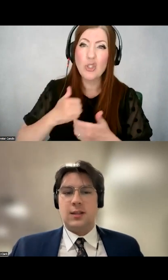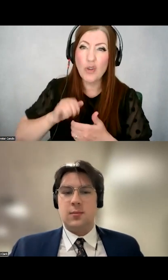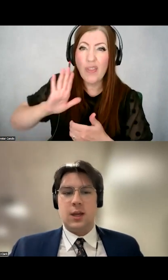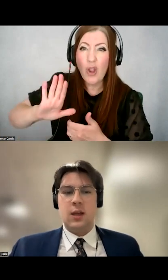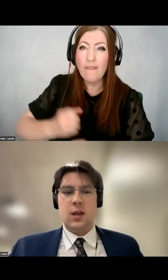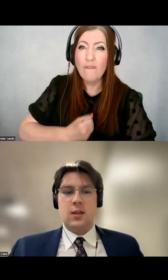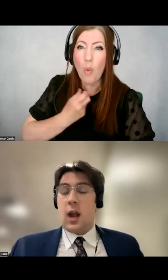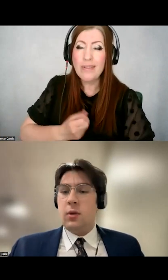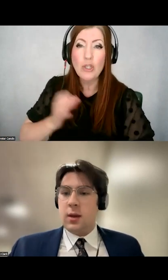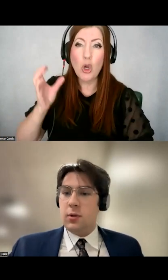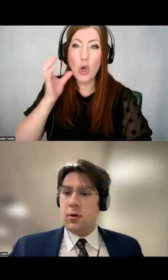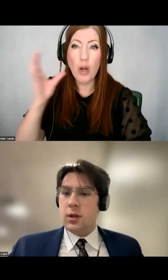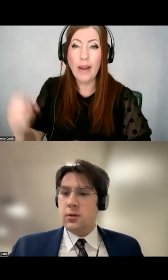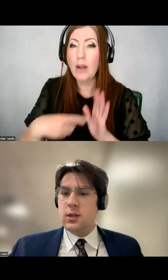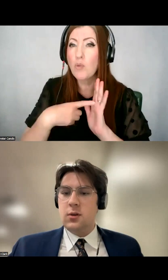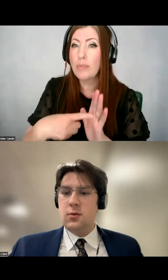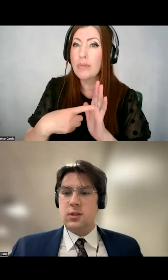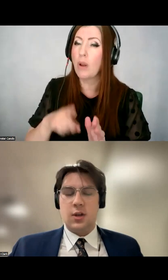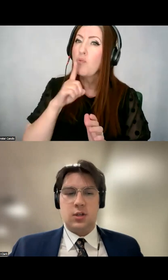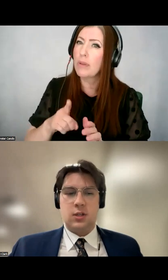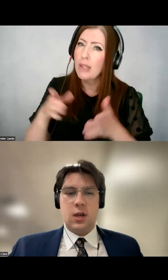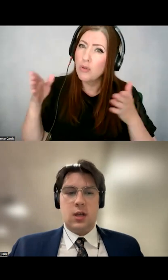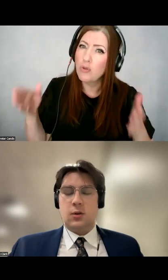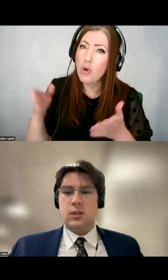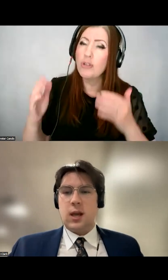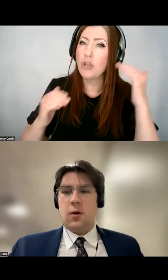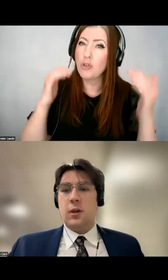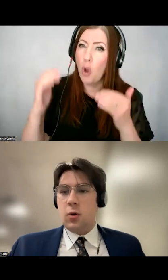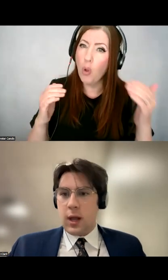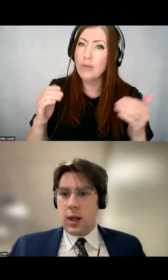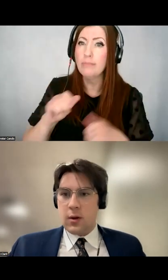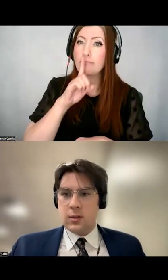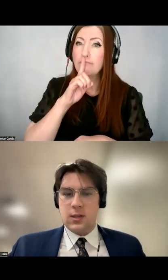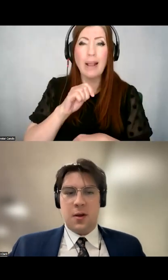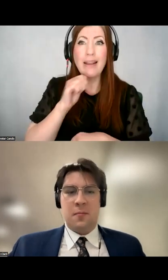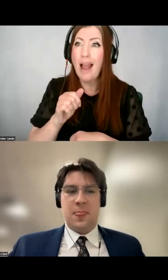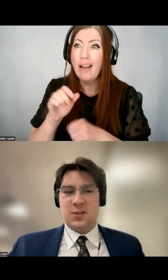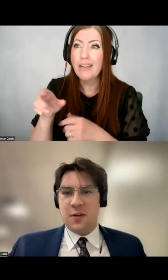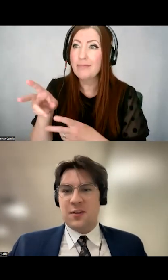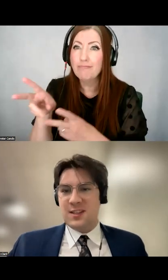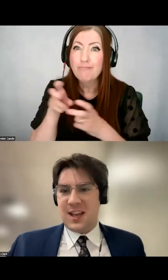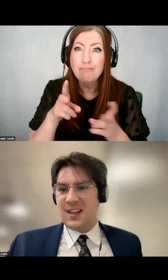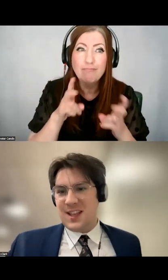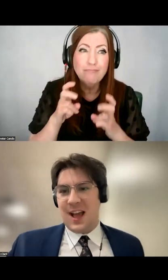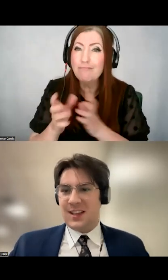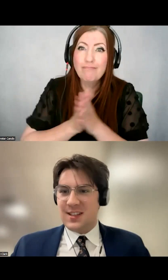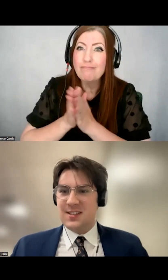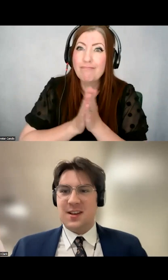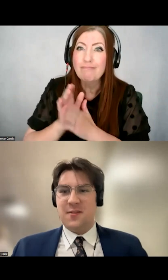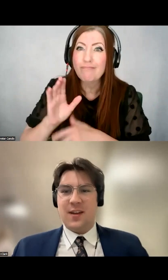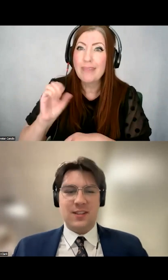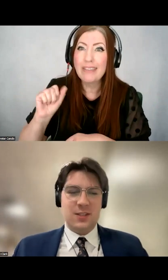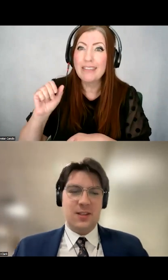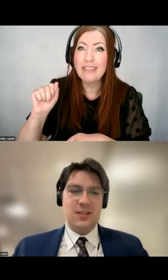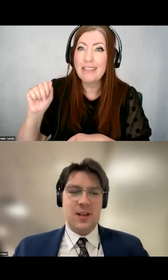And so that's something that I really implore adults to do, is not just seek out the go-getters, the Saanvis, the Katies, the Alexes